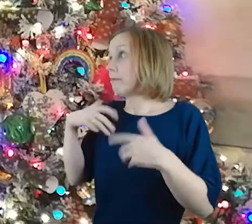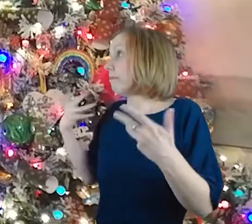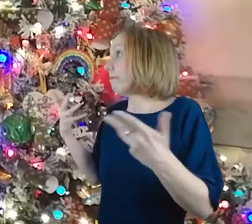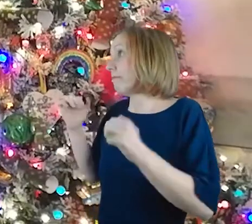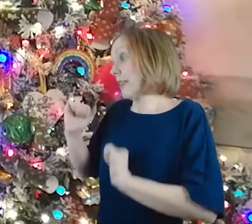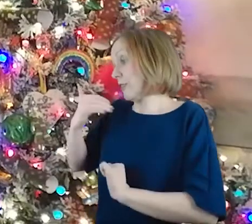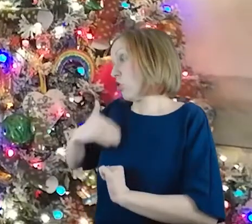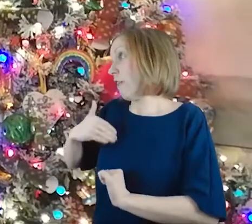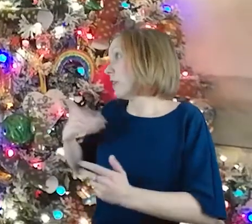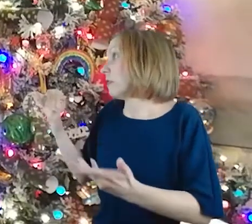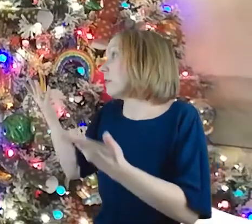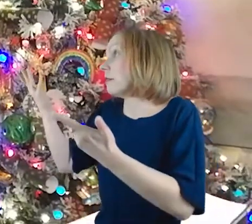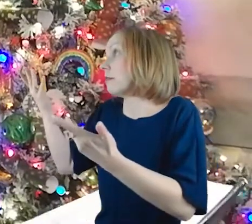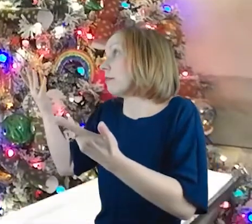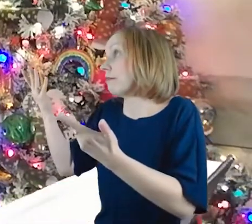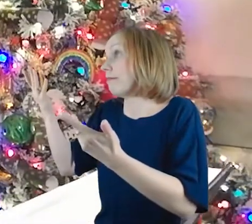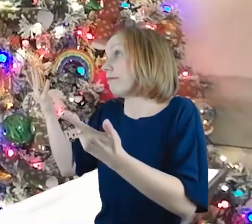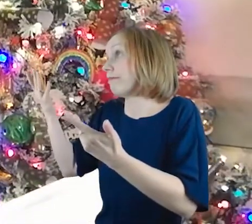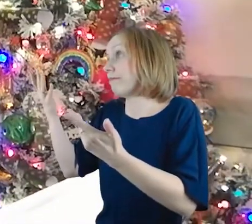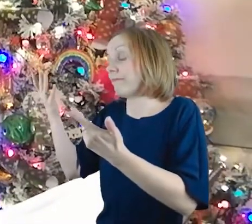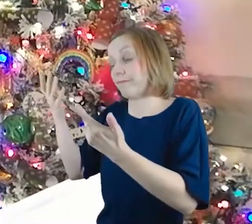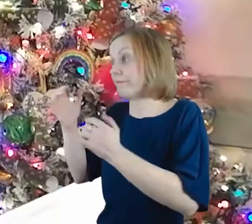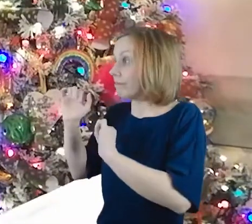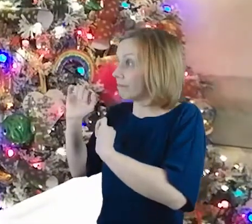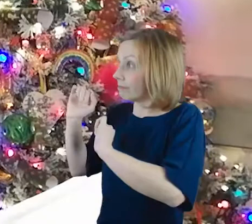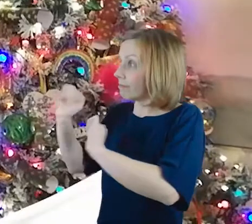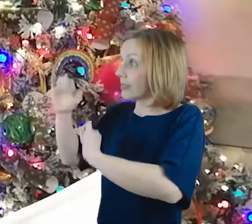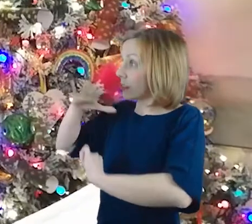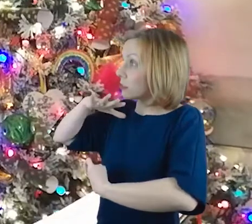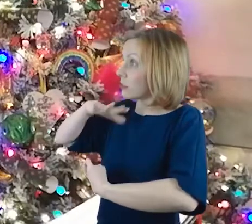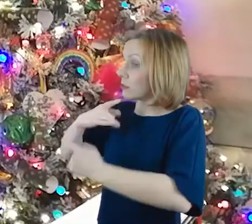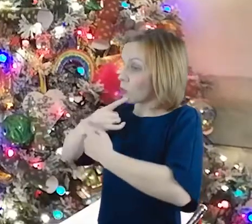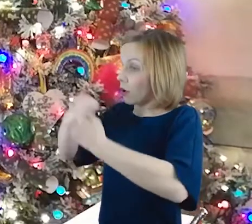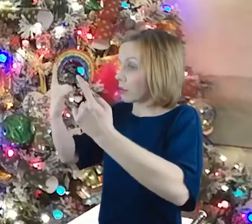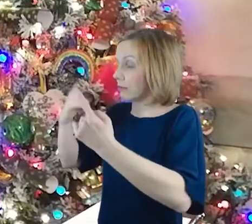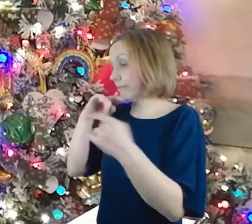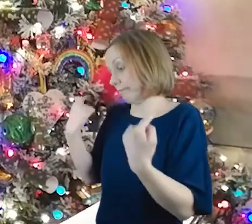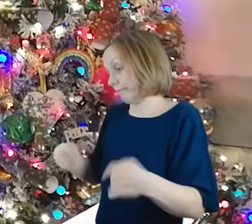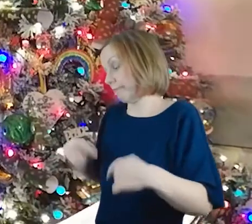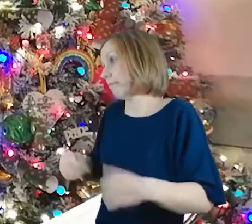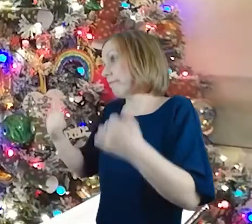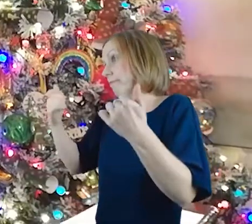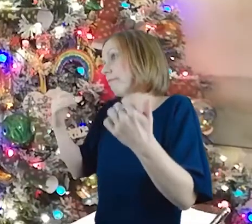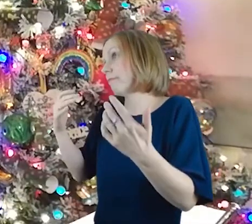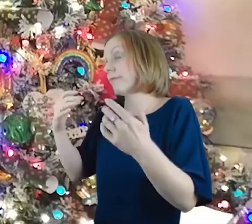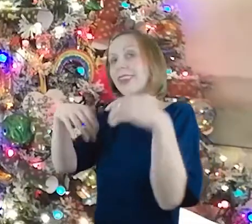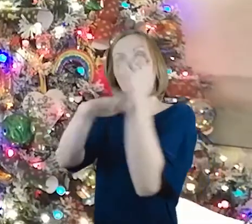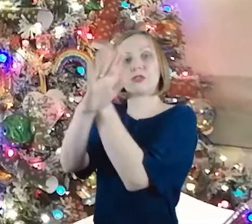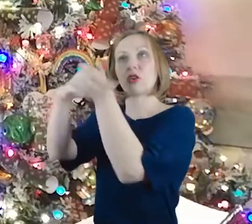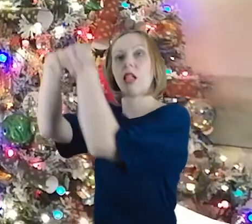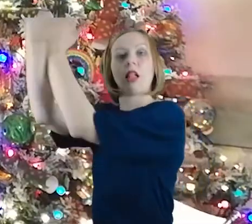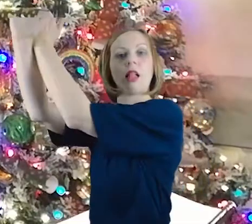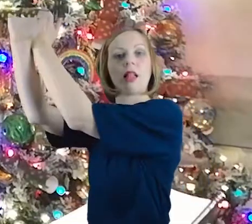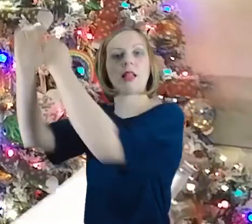the servant of the Lord. Let it be to me according to your word. And the angel